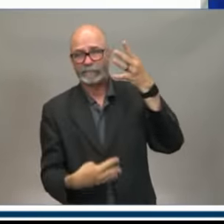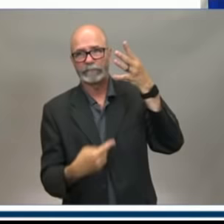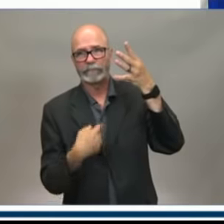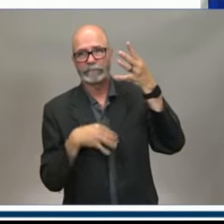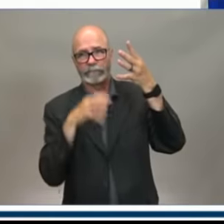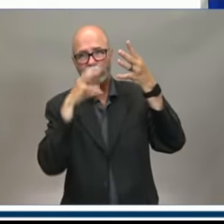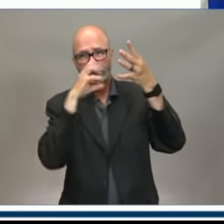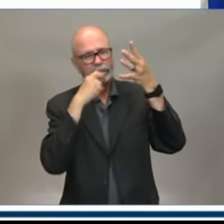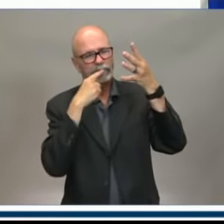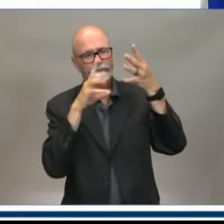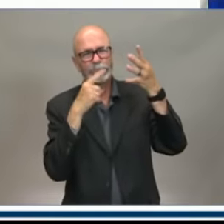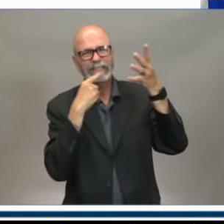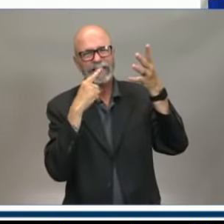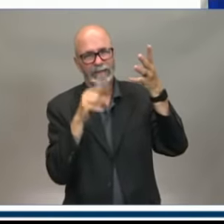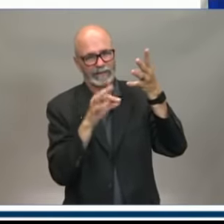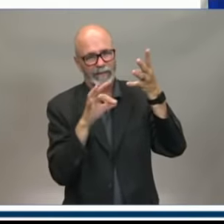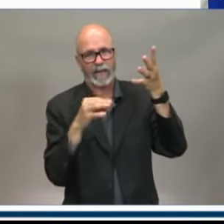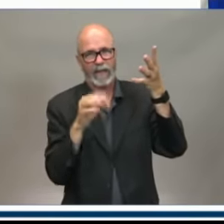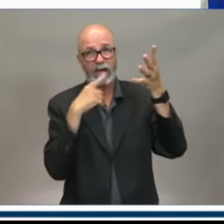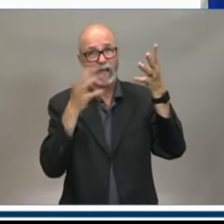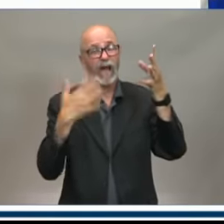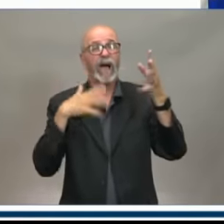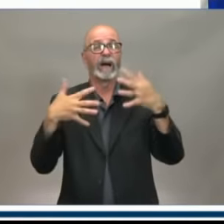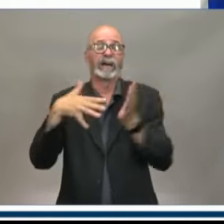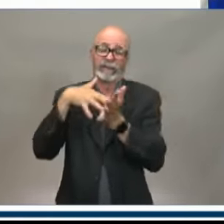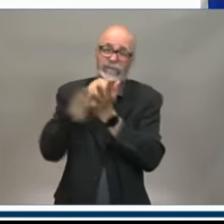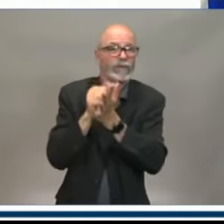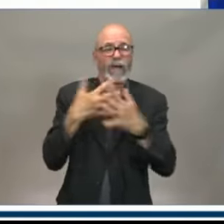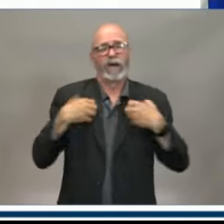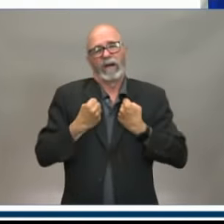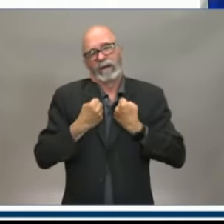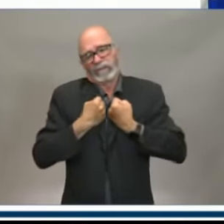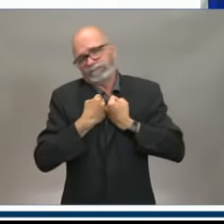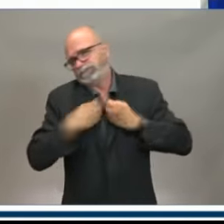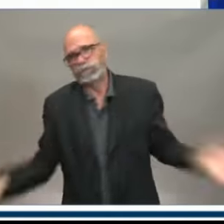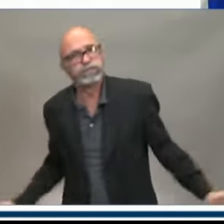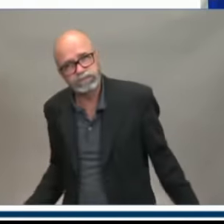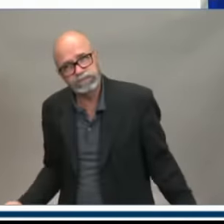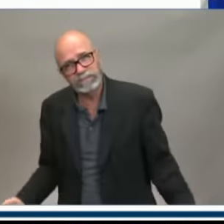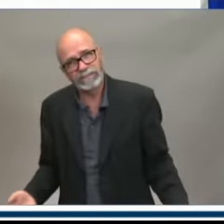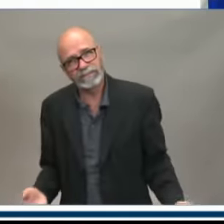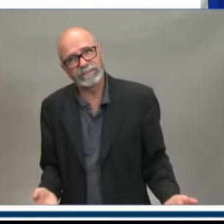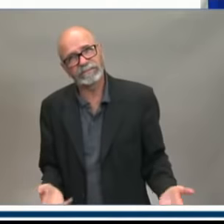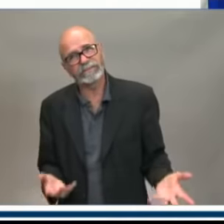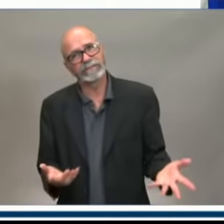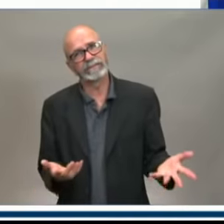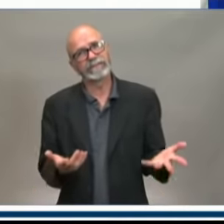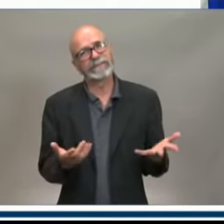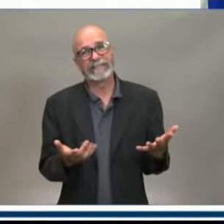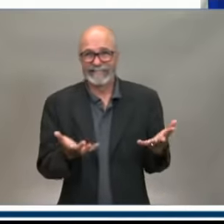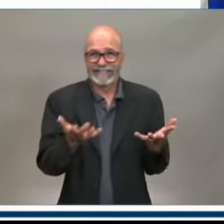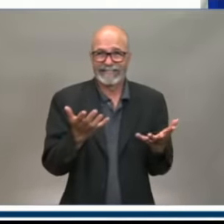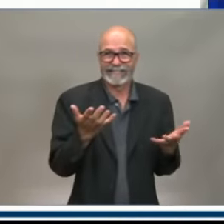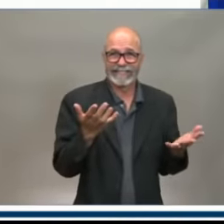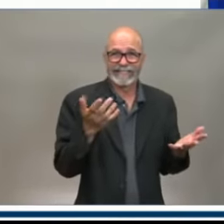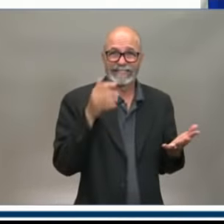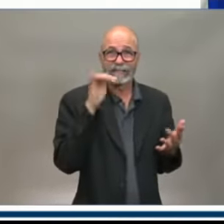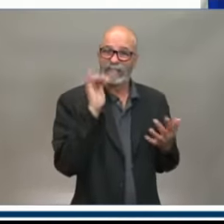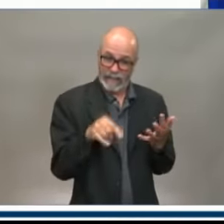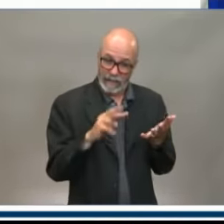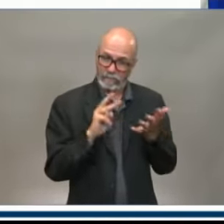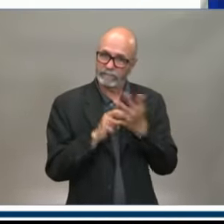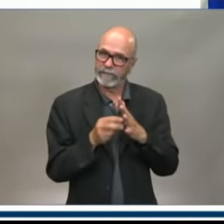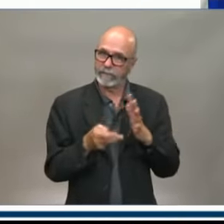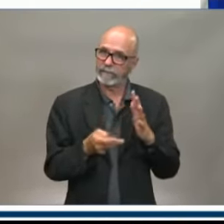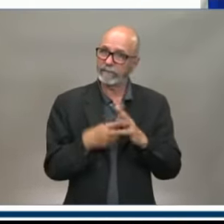is fatigue, tiredness, and I'm going to submit that that's going to take in a lot